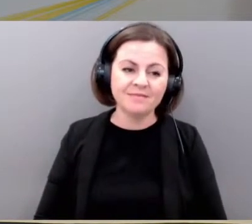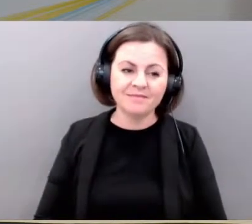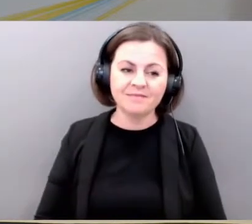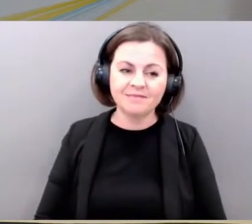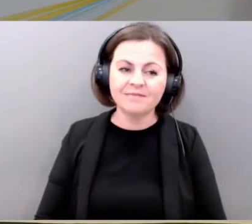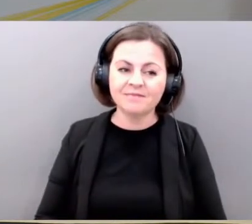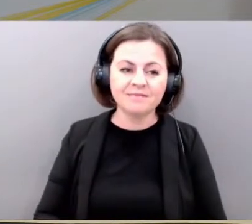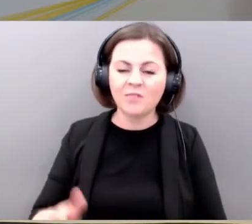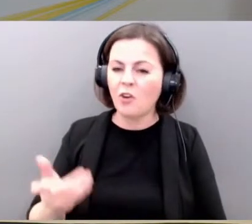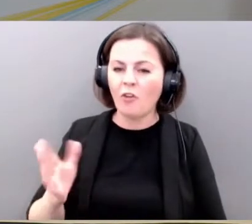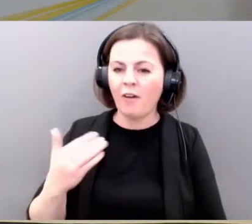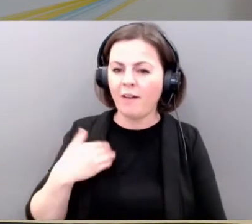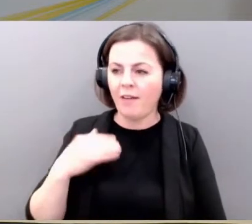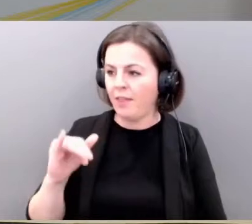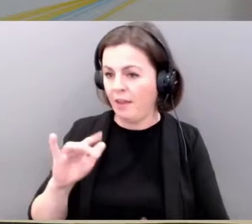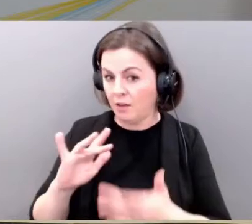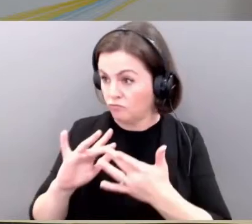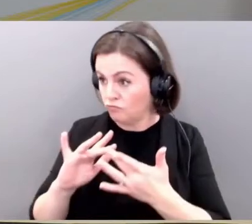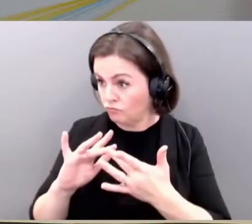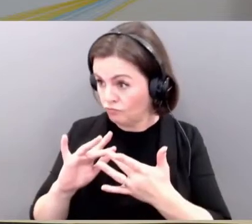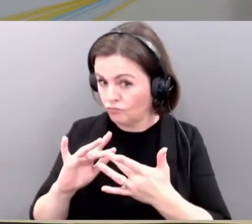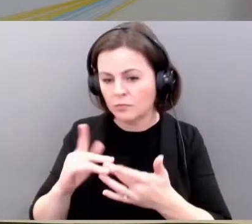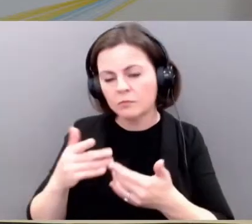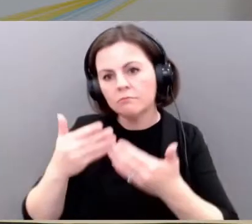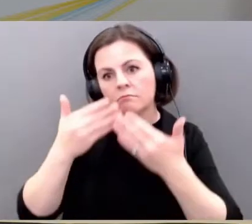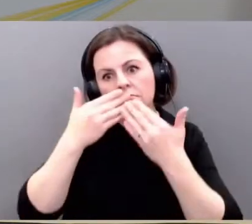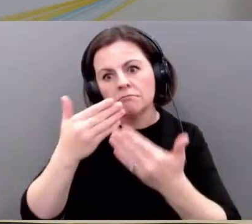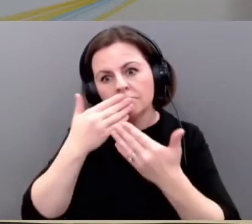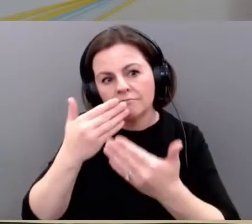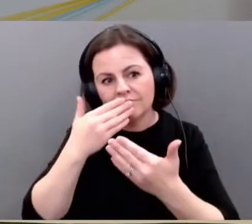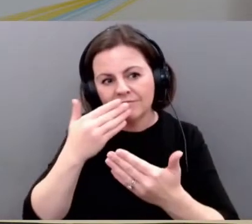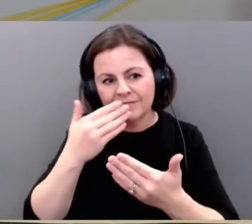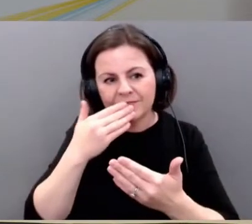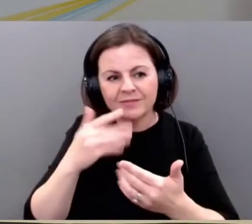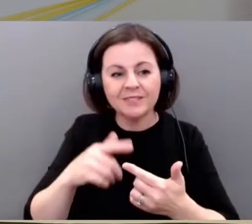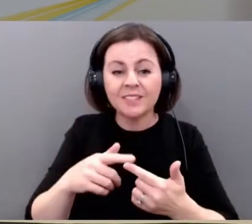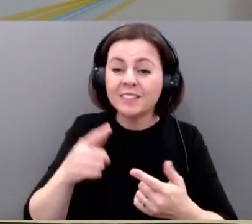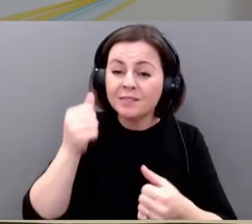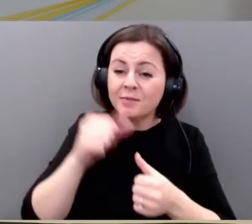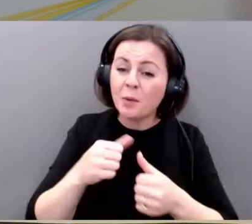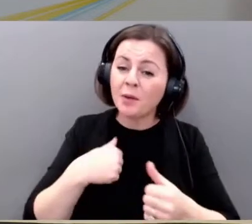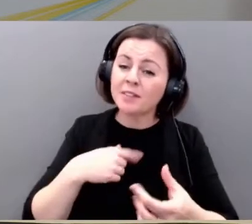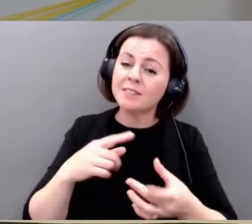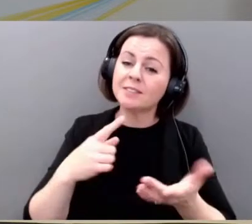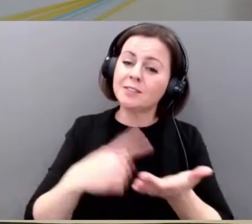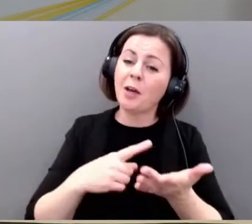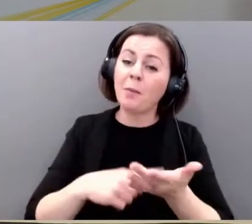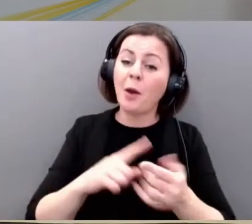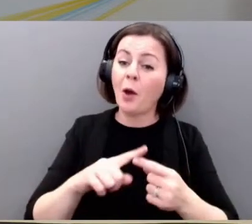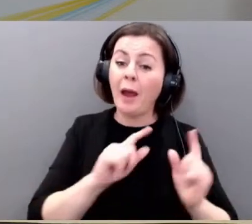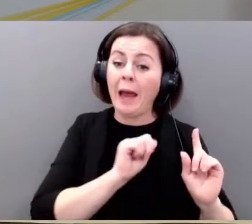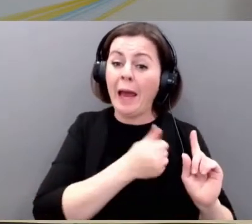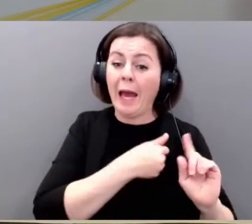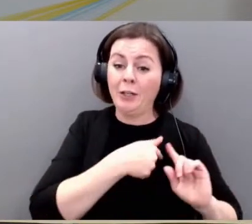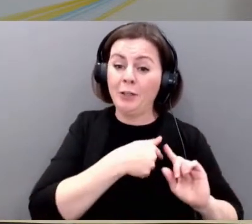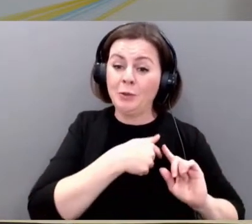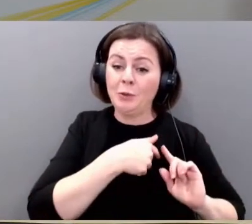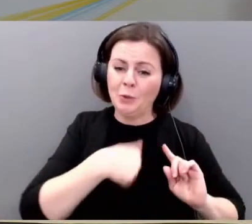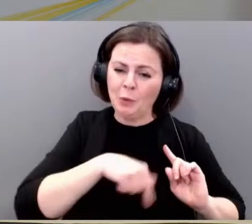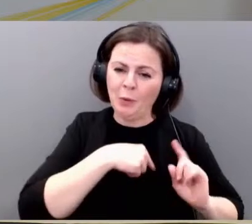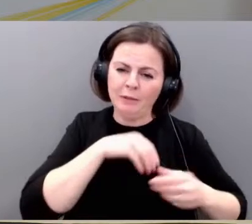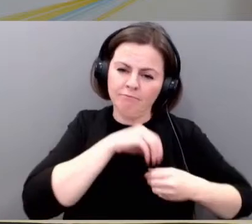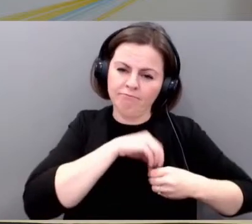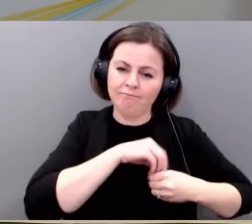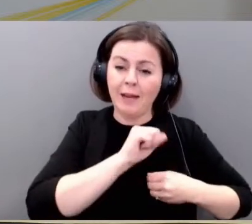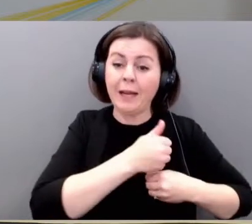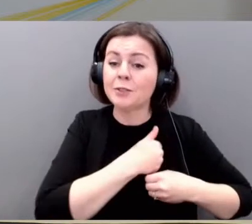connection, and we were just thankful. We spoke about attitude of gratitude, and that would be one more person on that